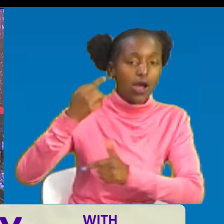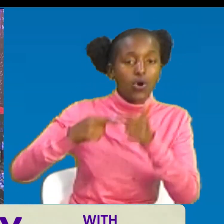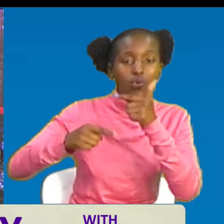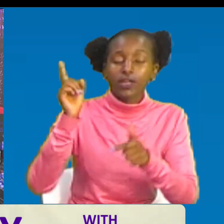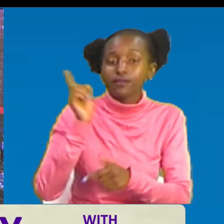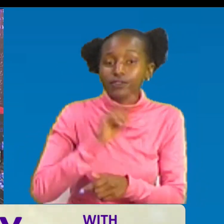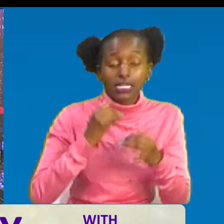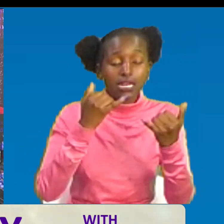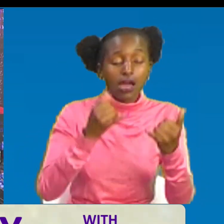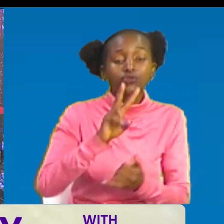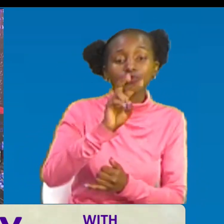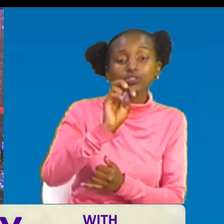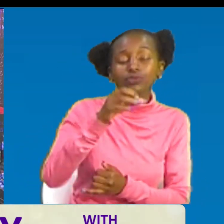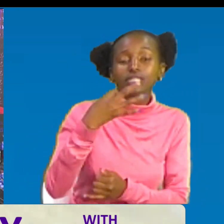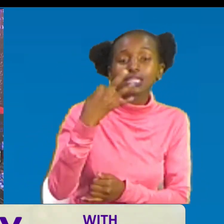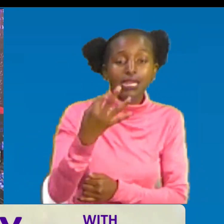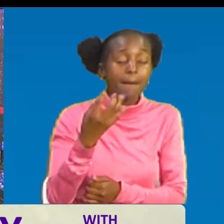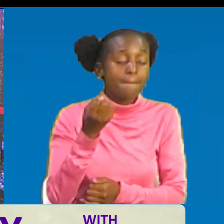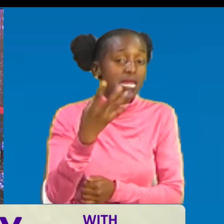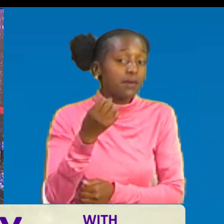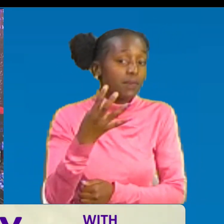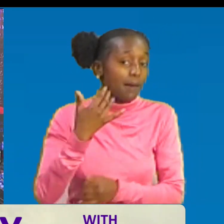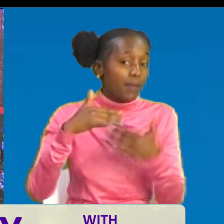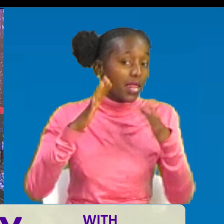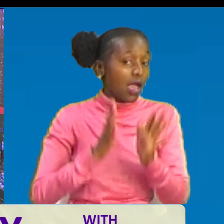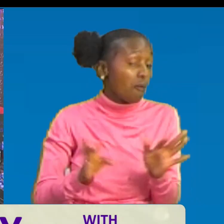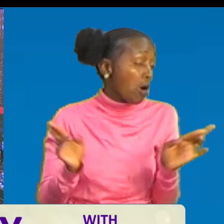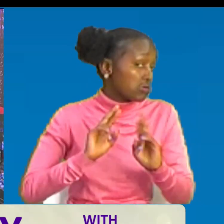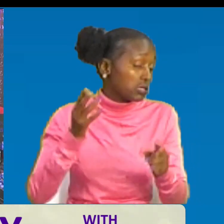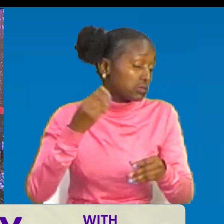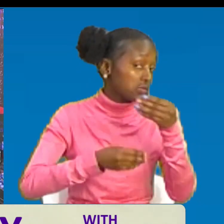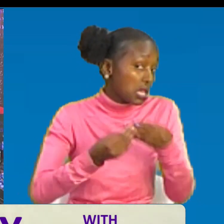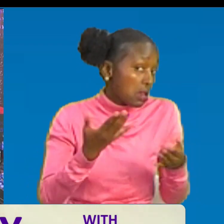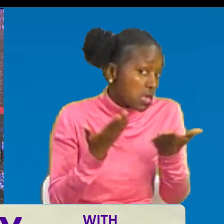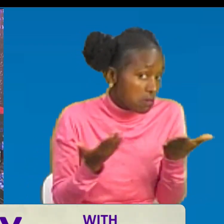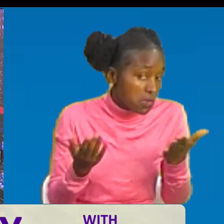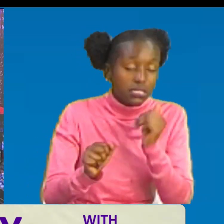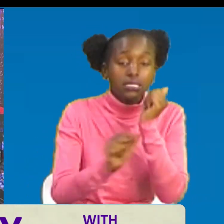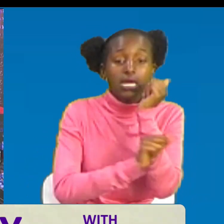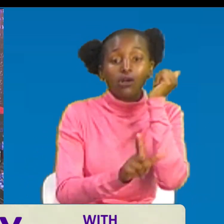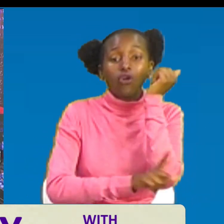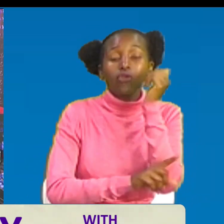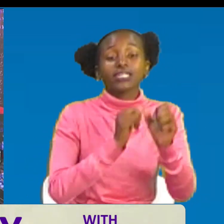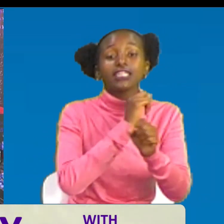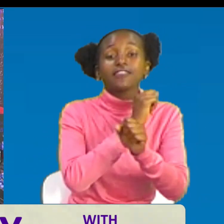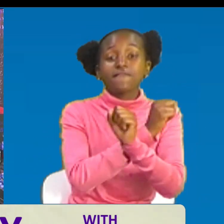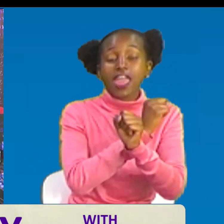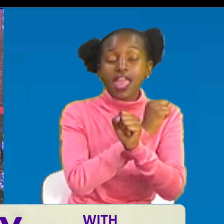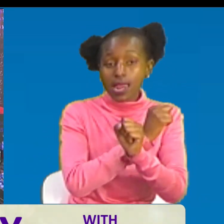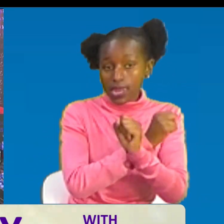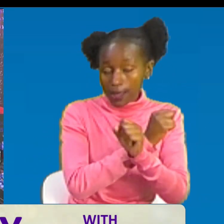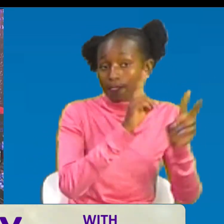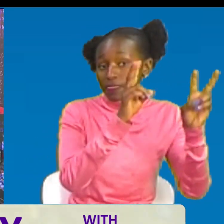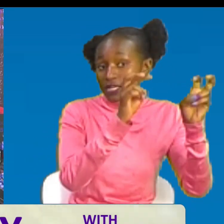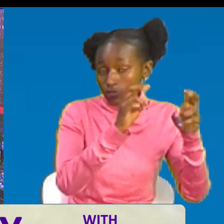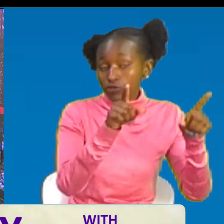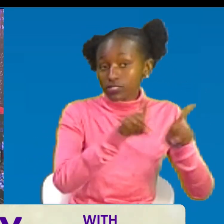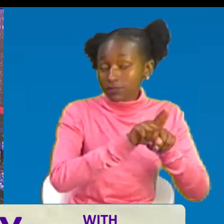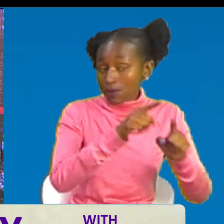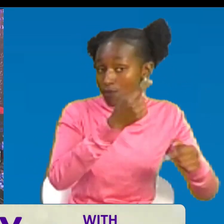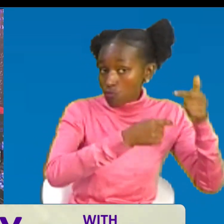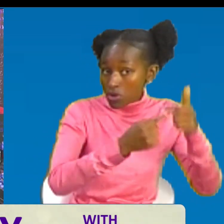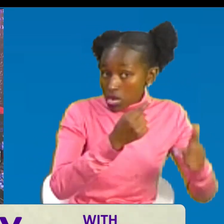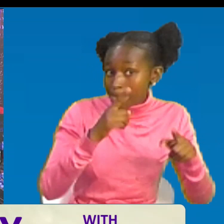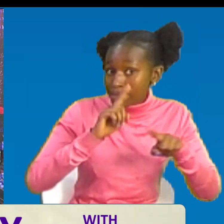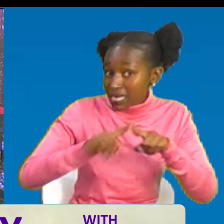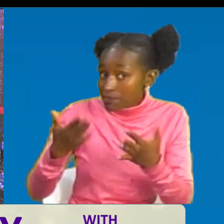2023, of course, a lot of players are up for grabs. Will it be Senegal defending the title once again and reclaiming it, or will